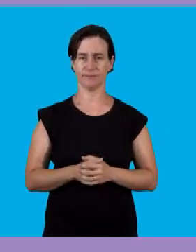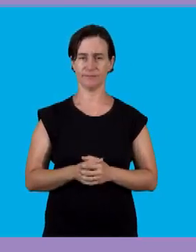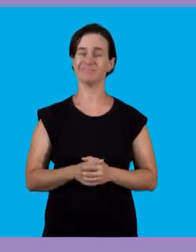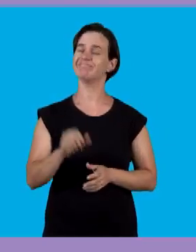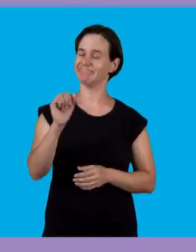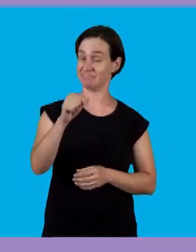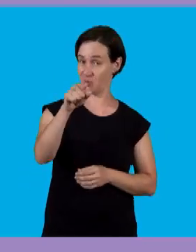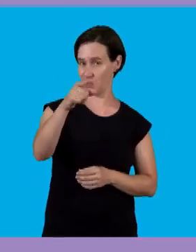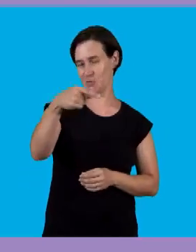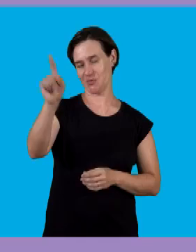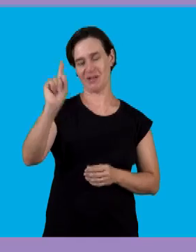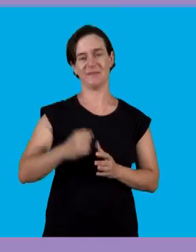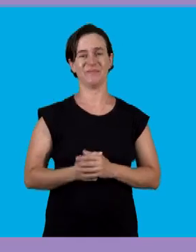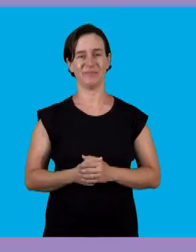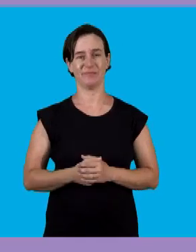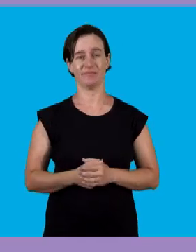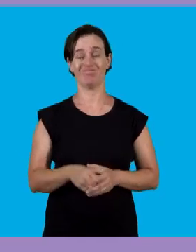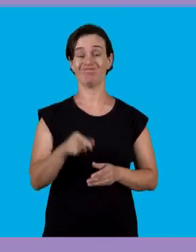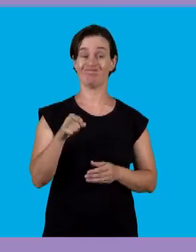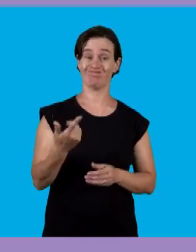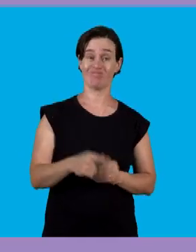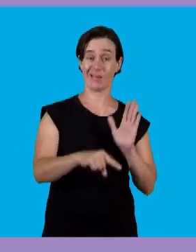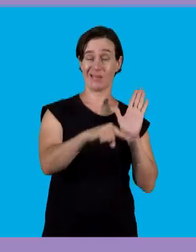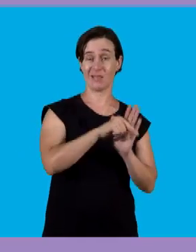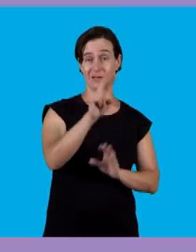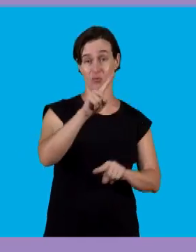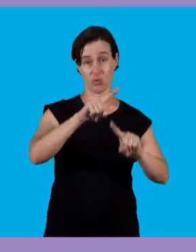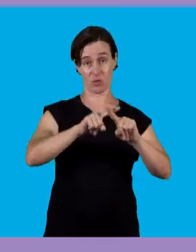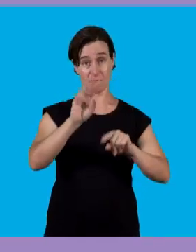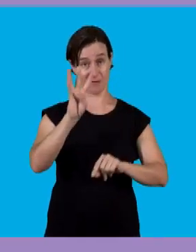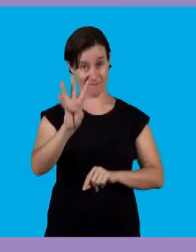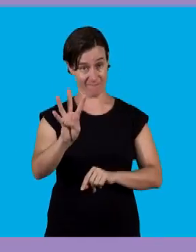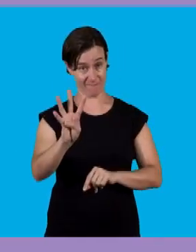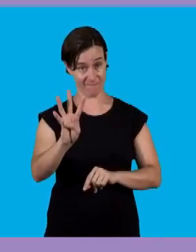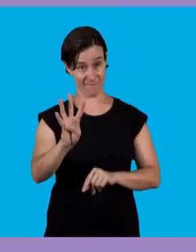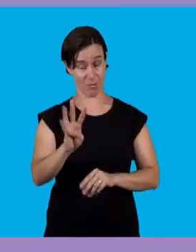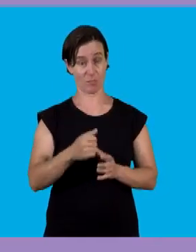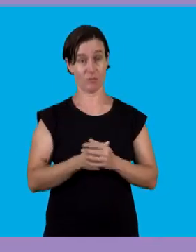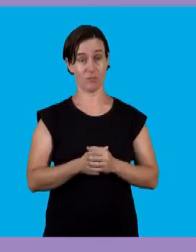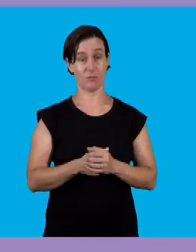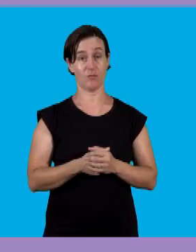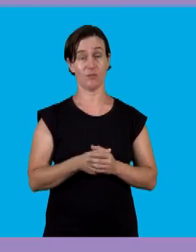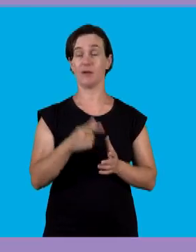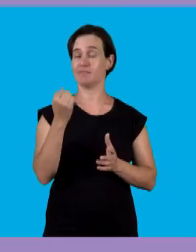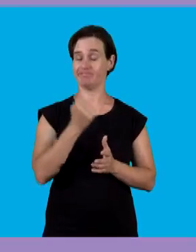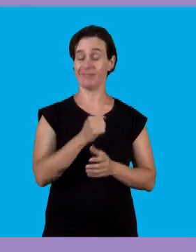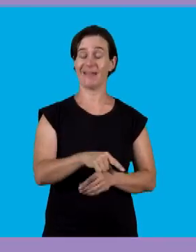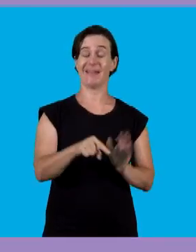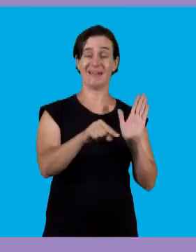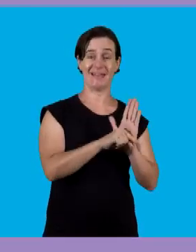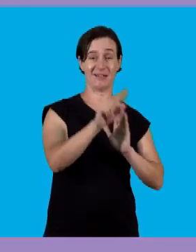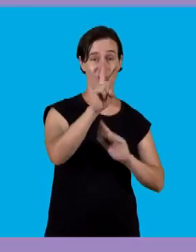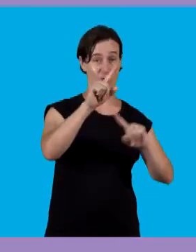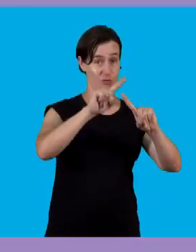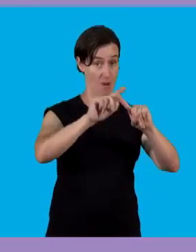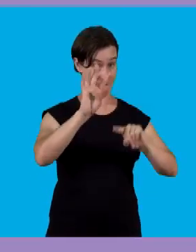-8. Yes, you are correct. So -2 multiplied by a -4 is a